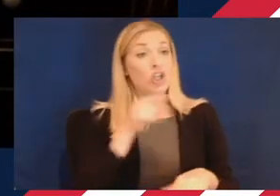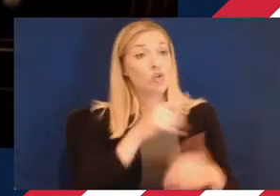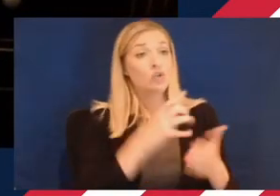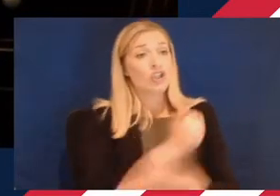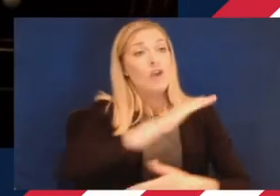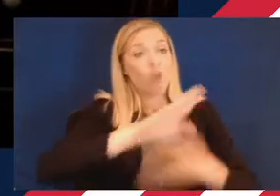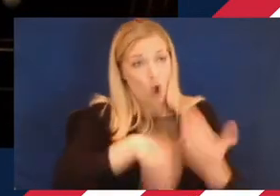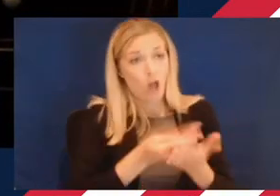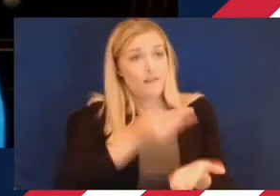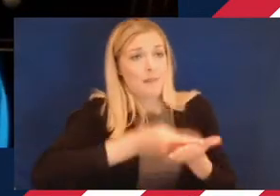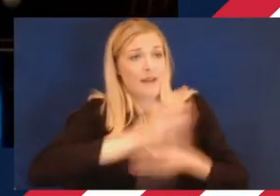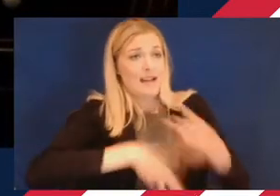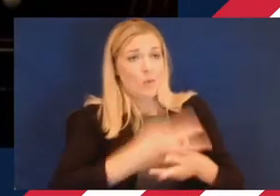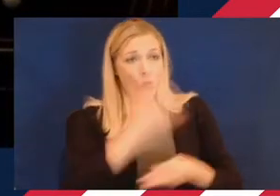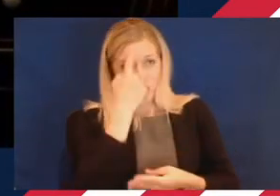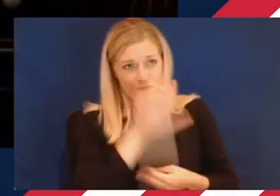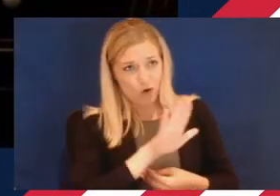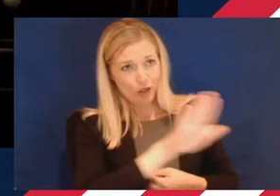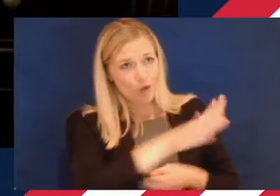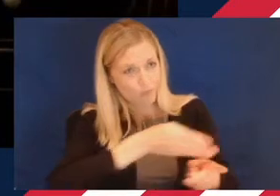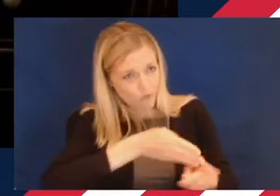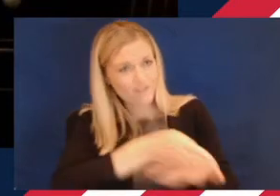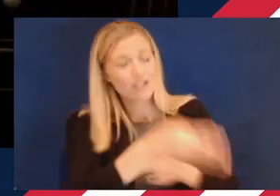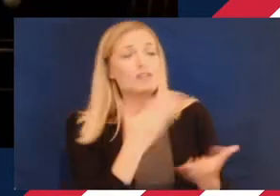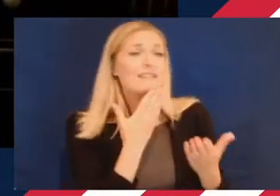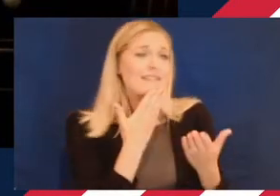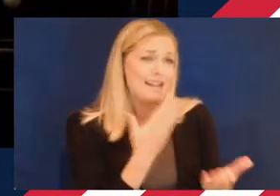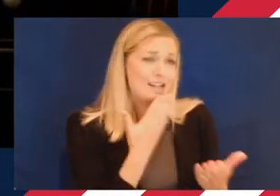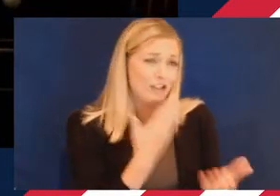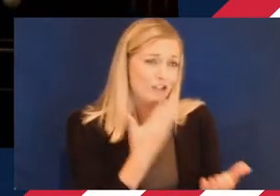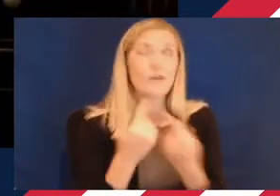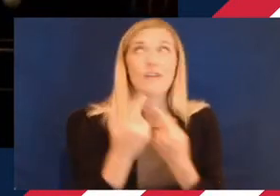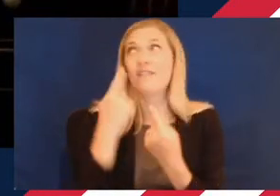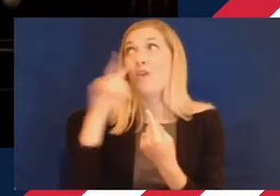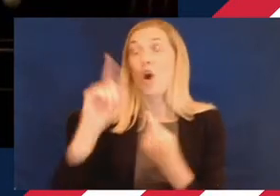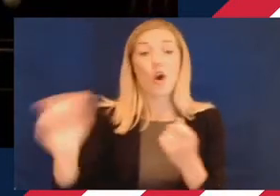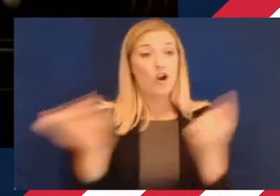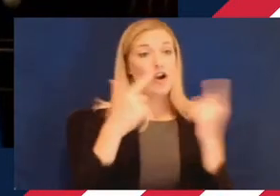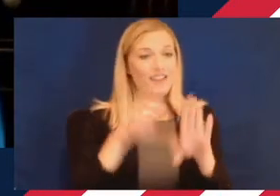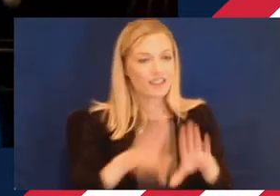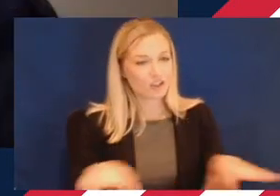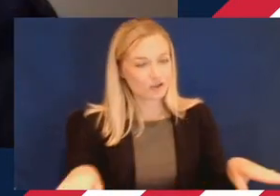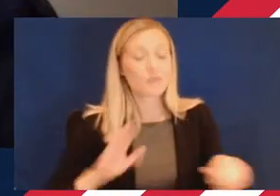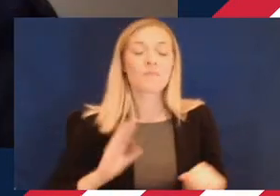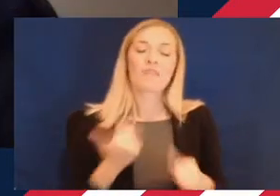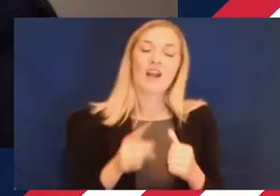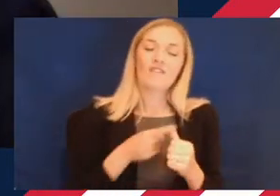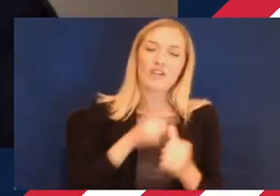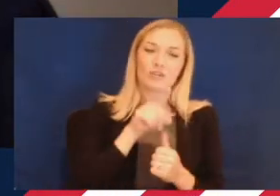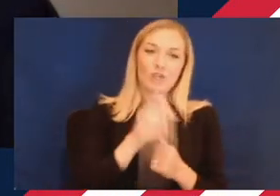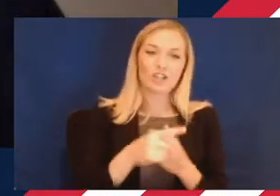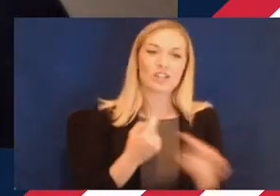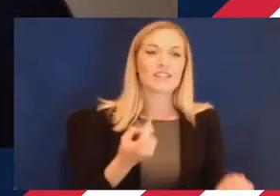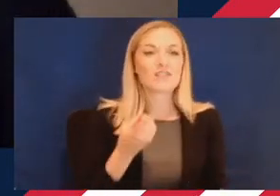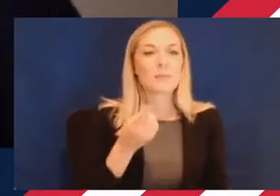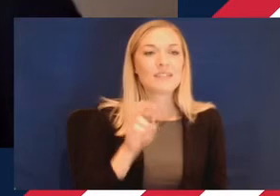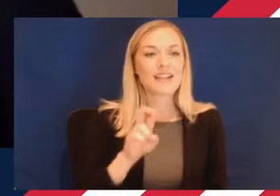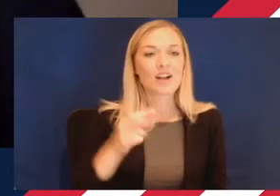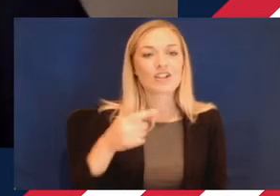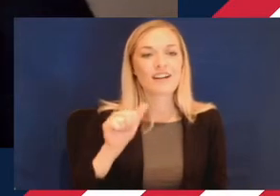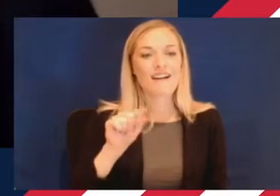you do on behalf of our children. All right, our first question is from Dr. Gottney. Thank you,